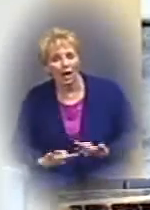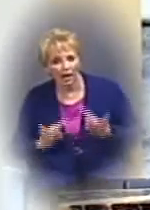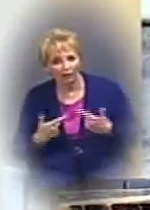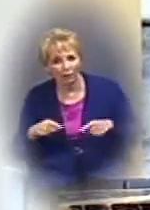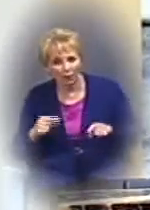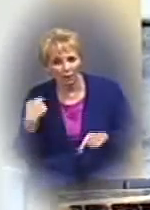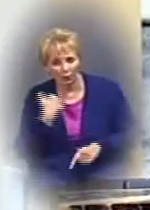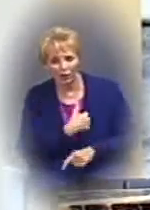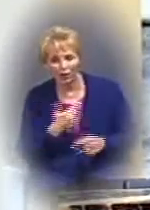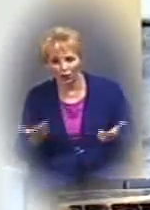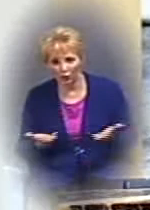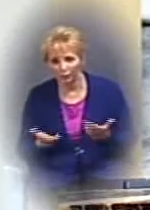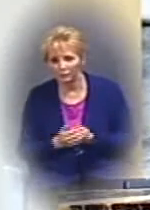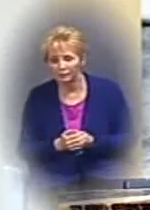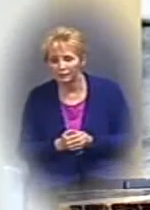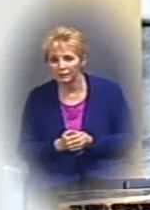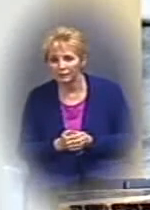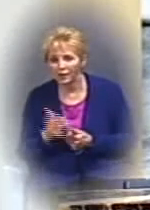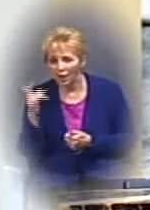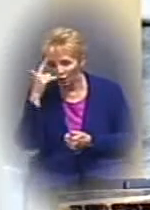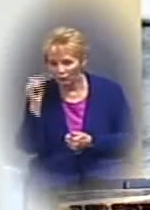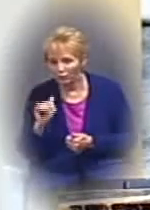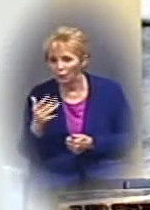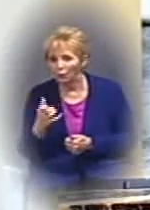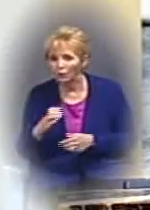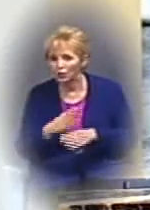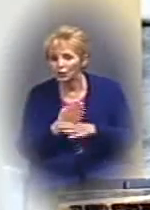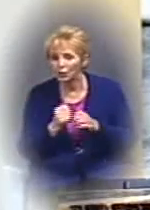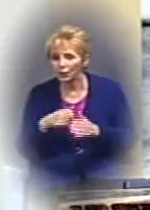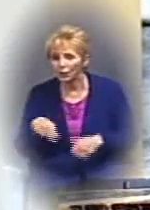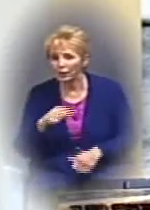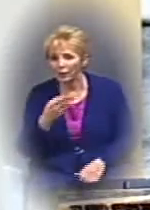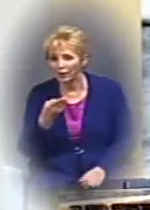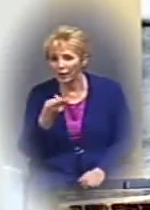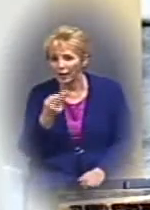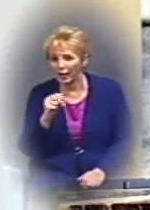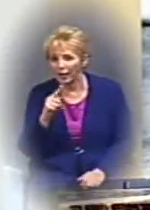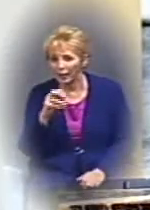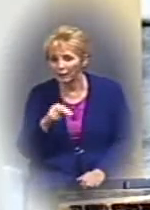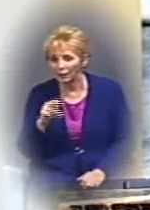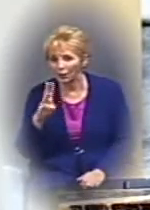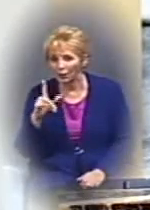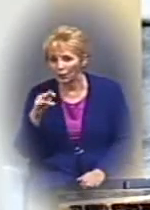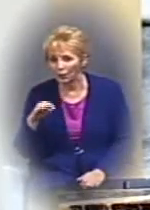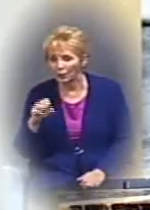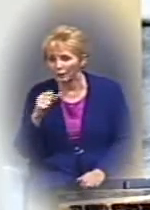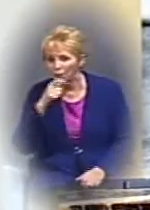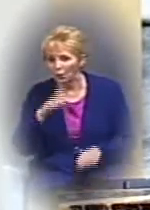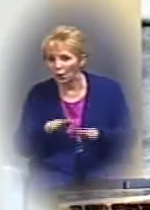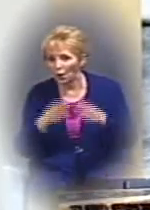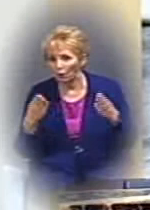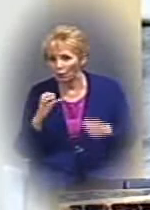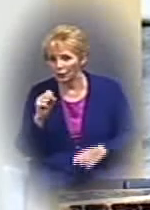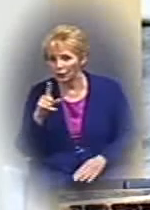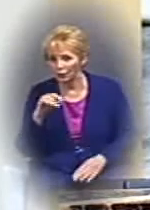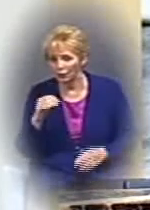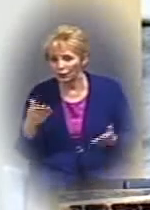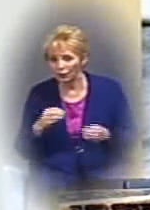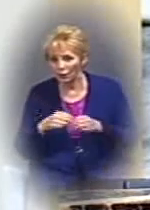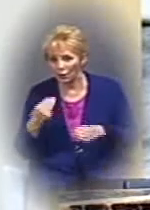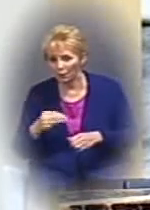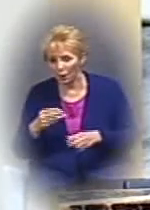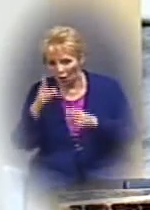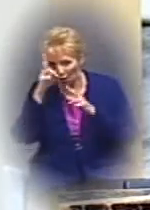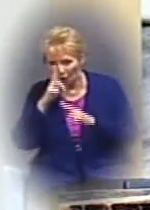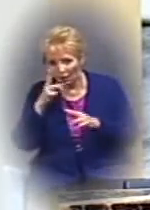here. Also want to share with you that Hamilton Williams, who's just opened up a new studio here in Morganton in honor